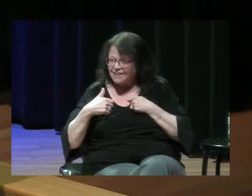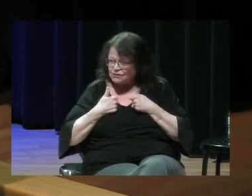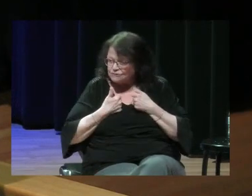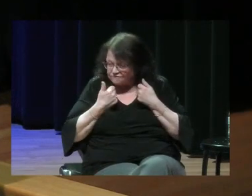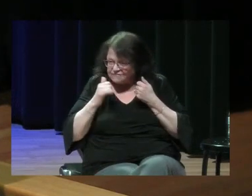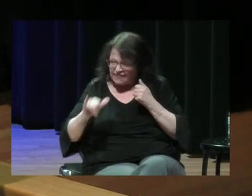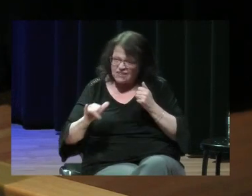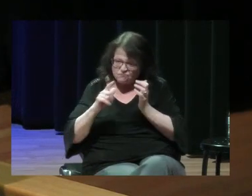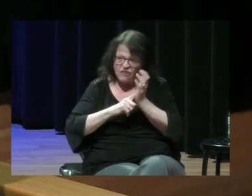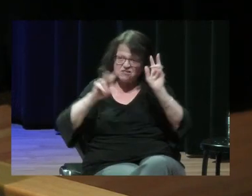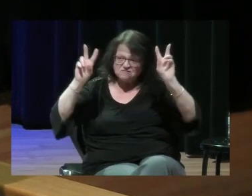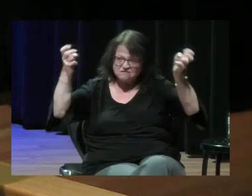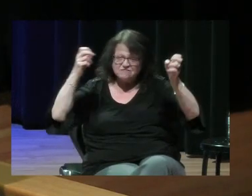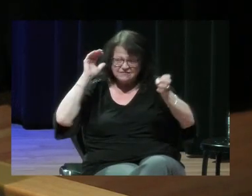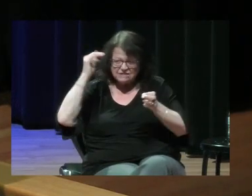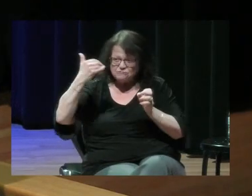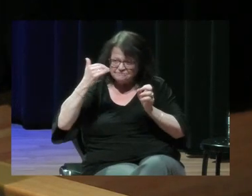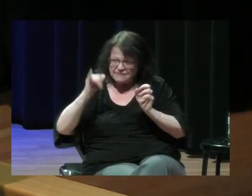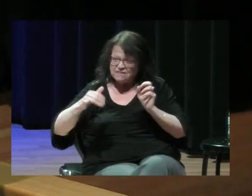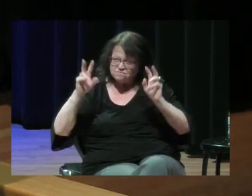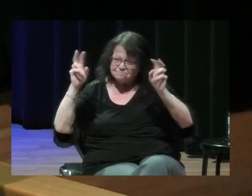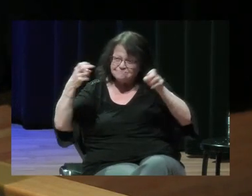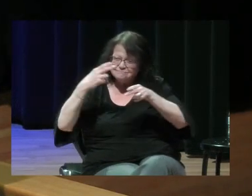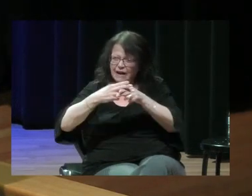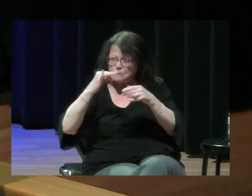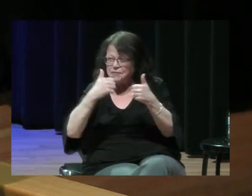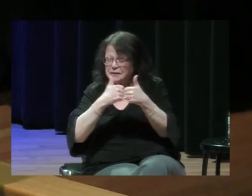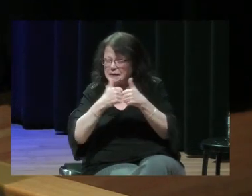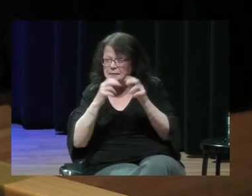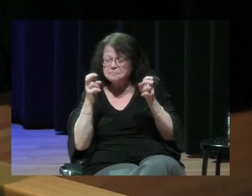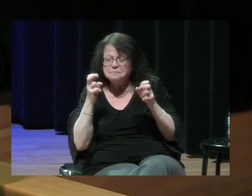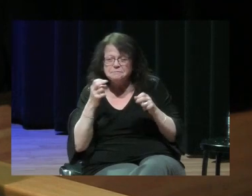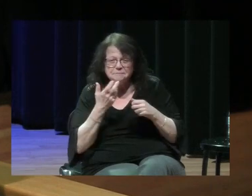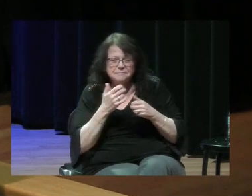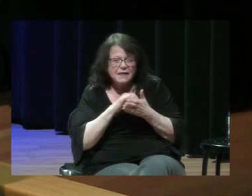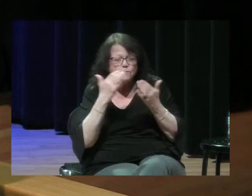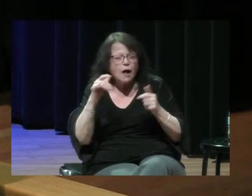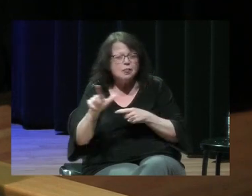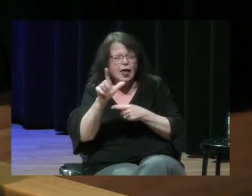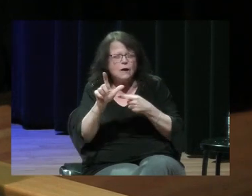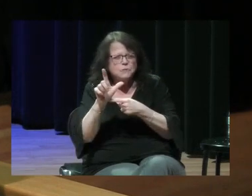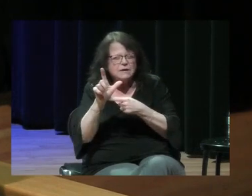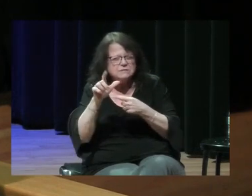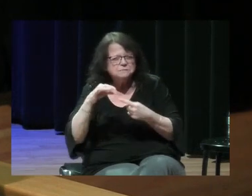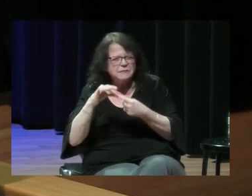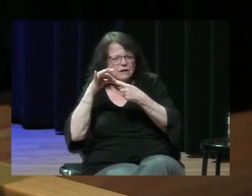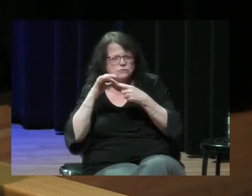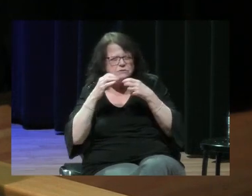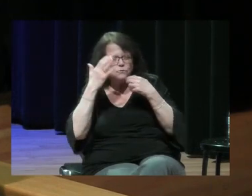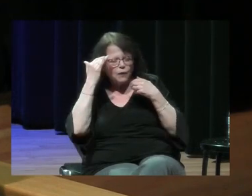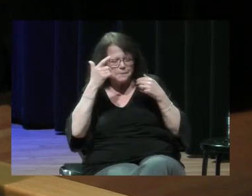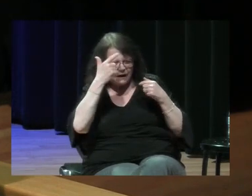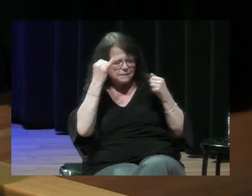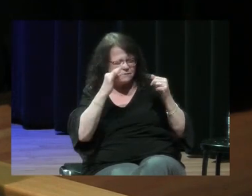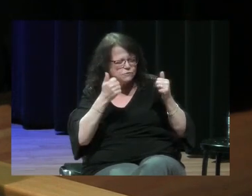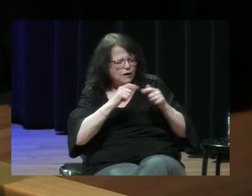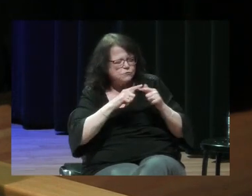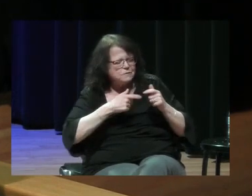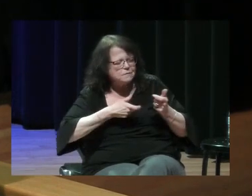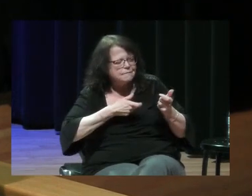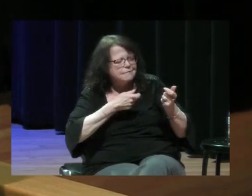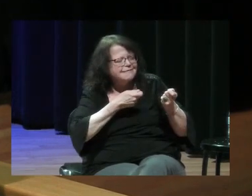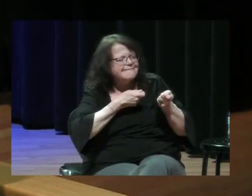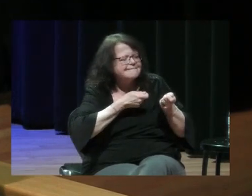reason libraries are so special is because persuasion that we encounter in our everyday life often looks like marketing, right?